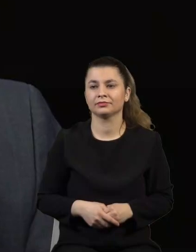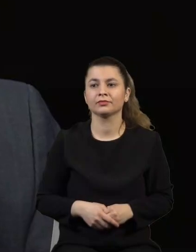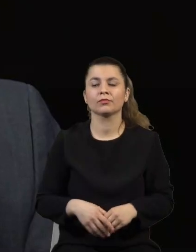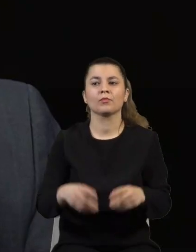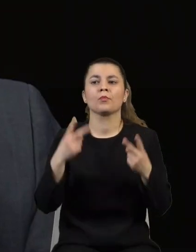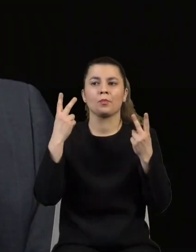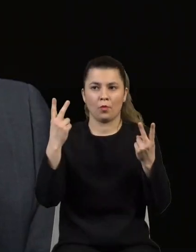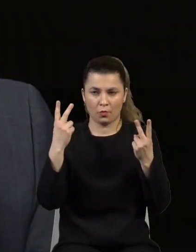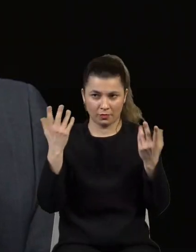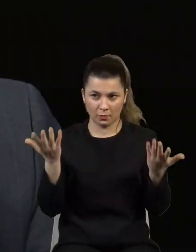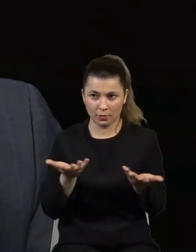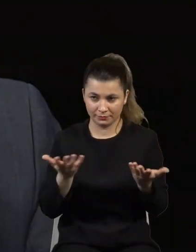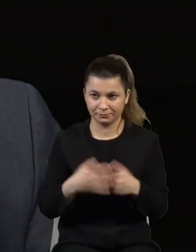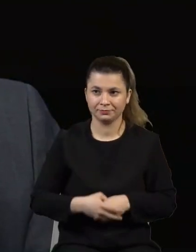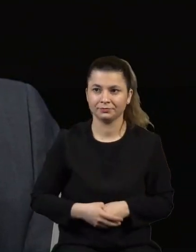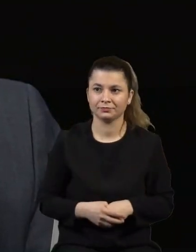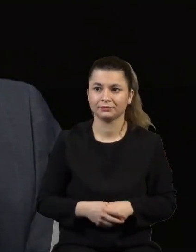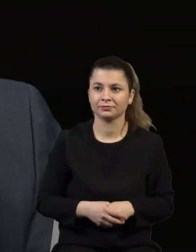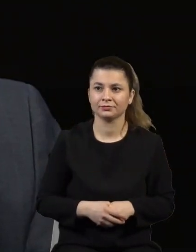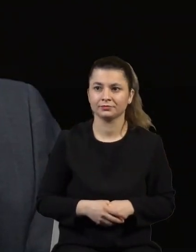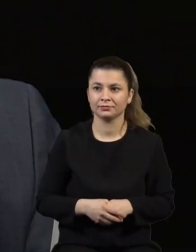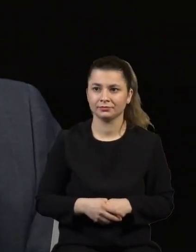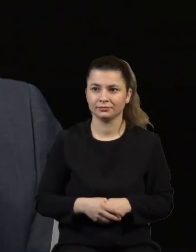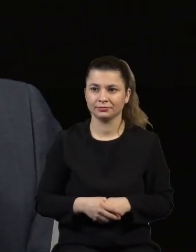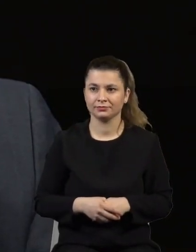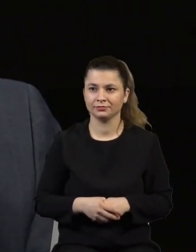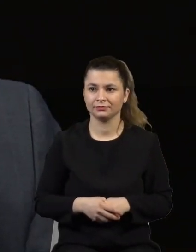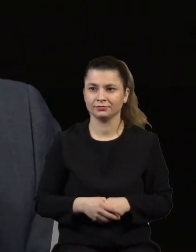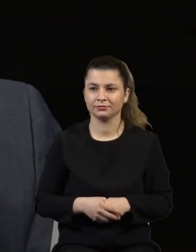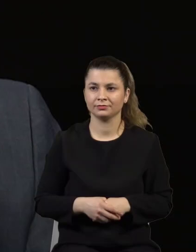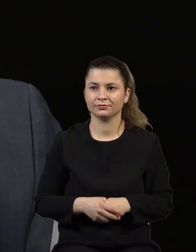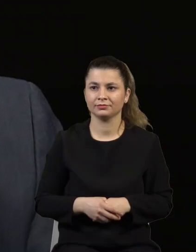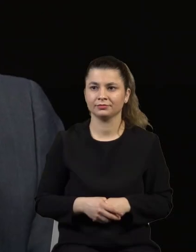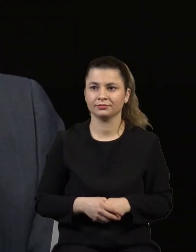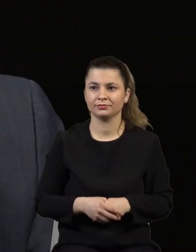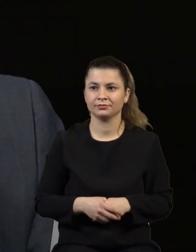double financing, because also the number of instruments is growing.